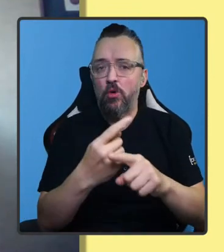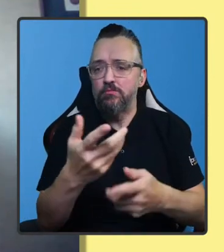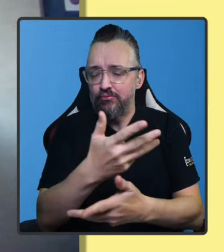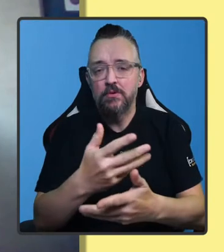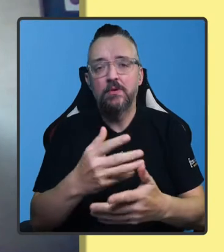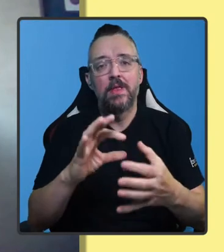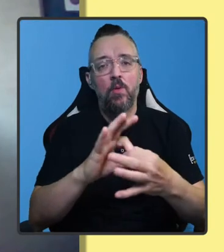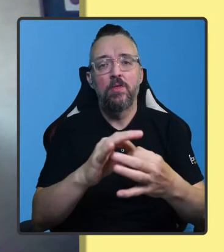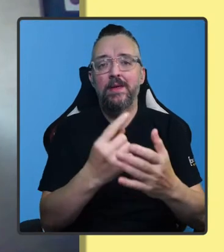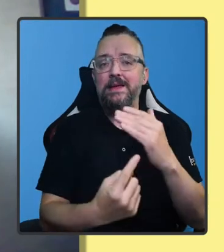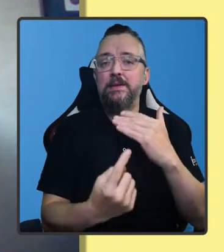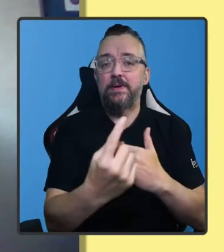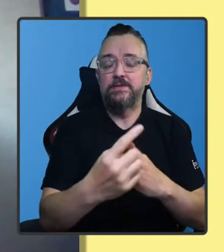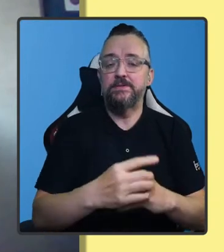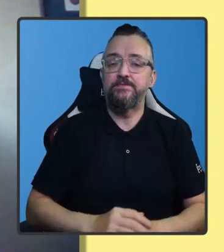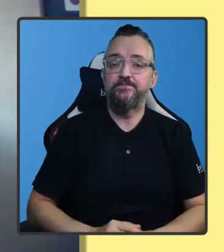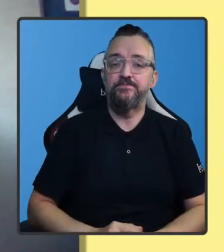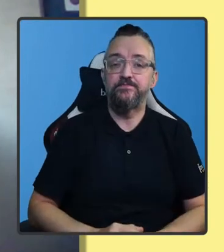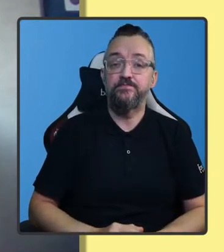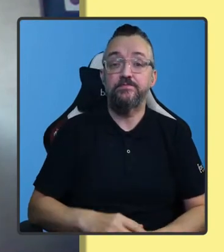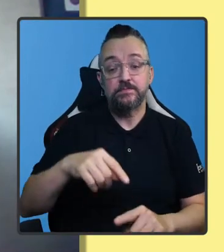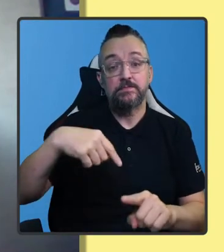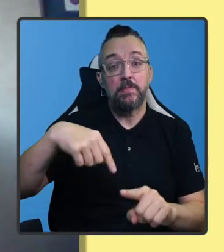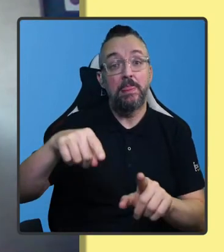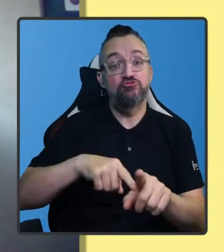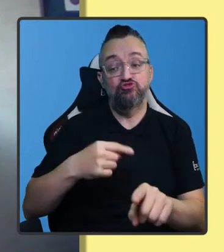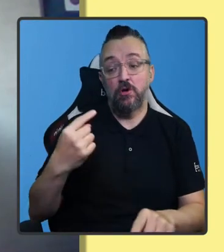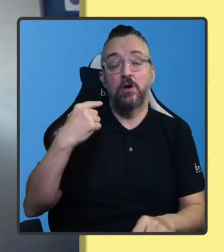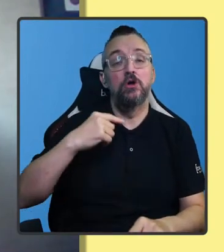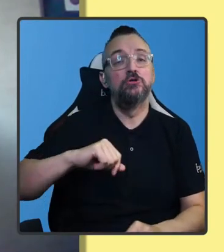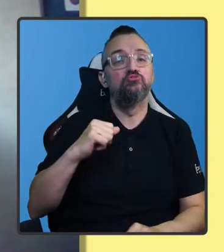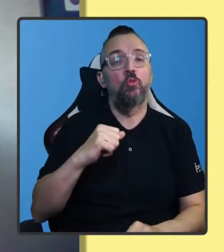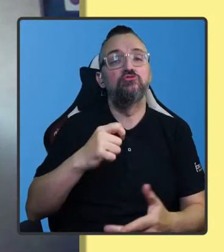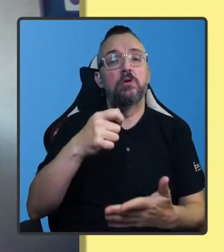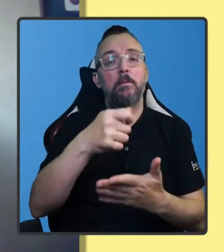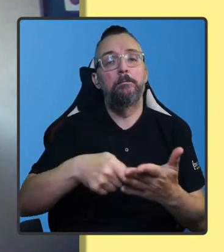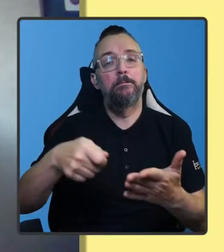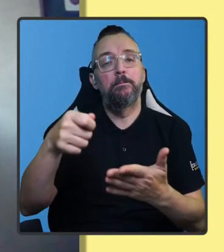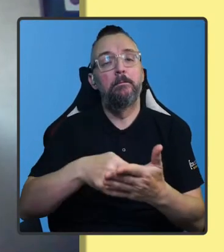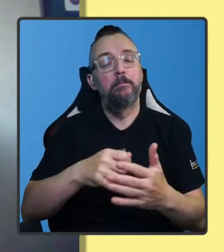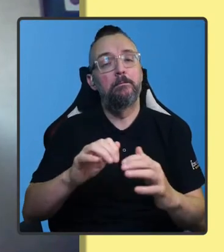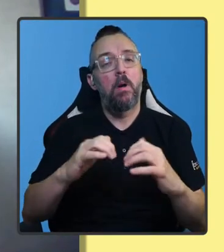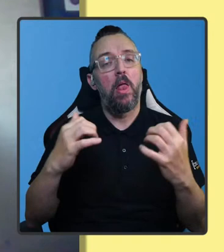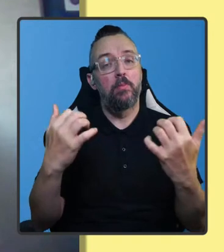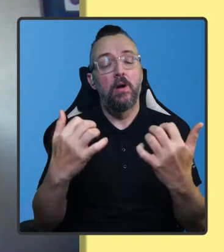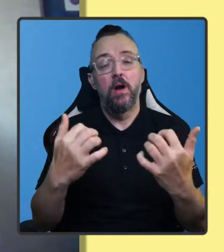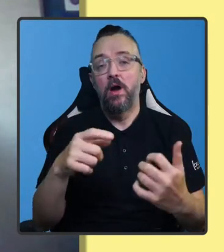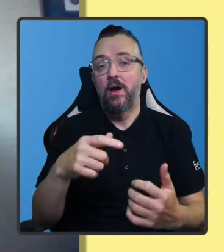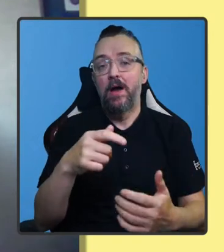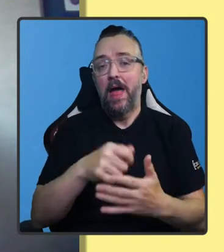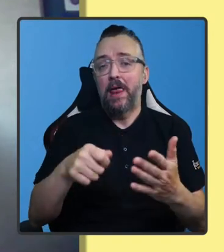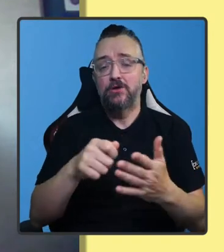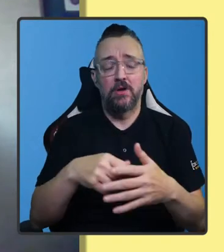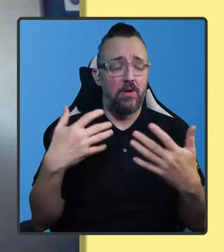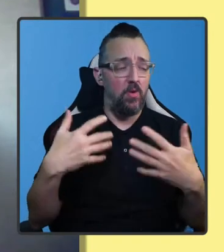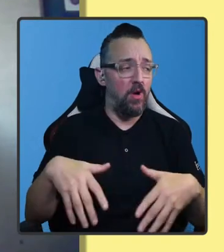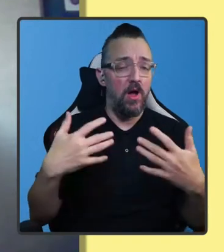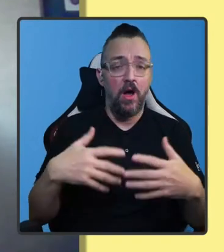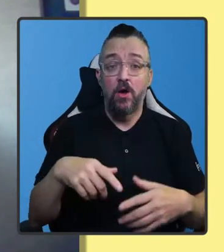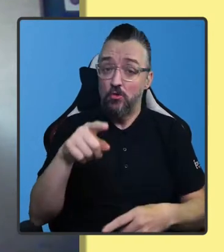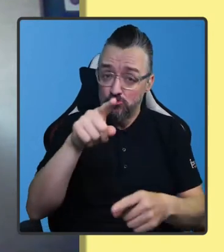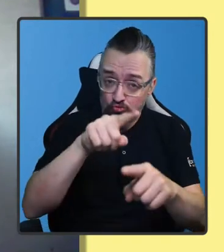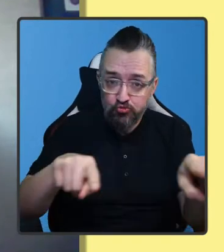Friends, earlier this year, we witnessed a Scottish Parliament election of genuinely historic significance, and you all played a crucial